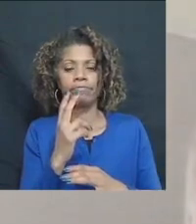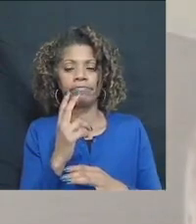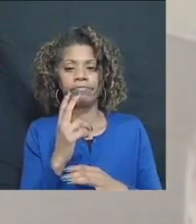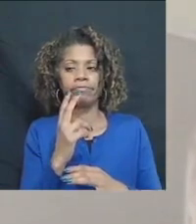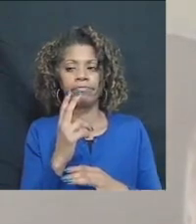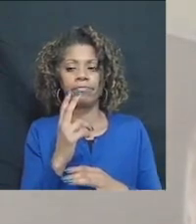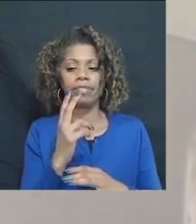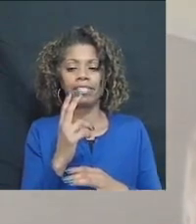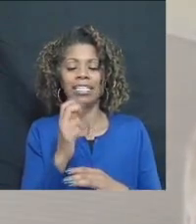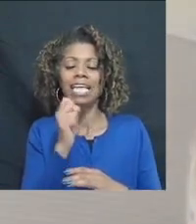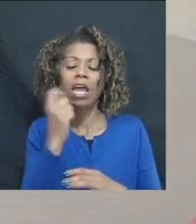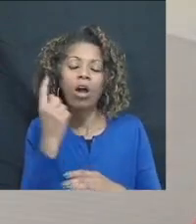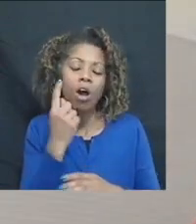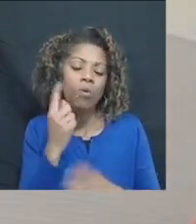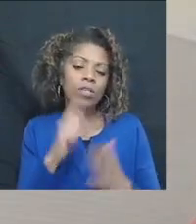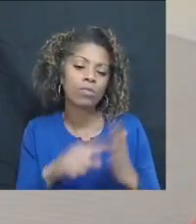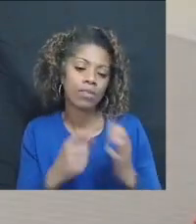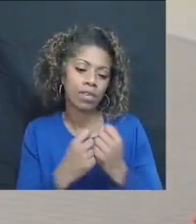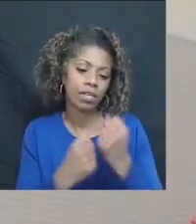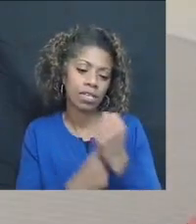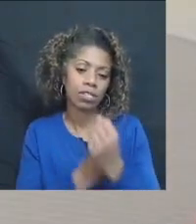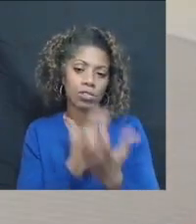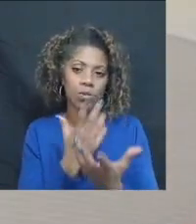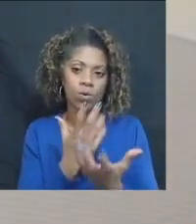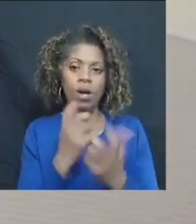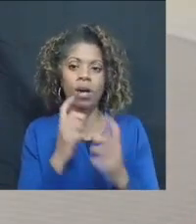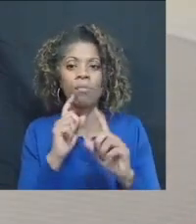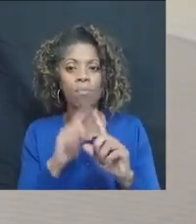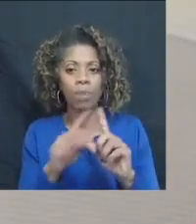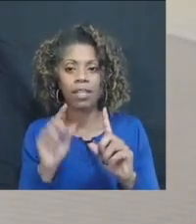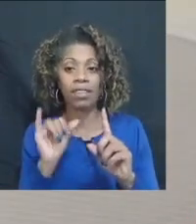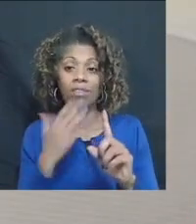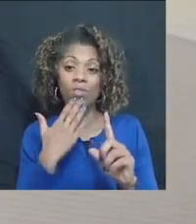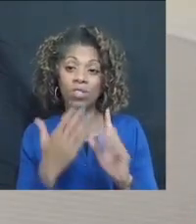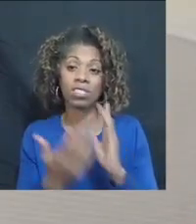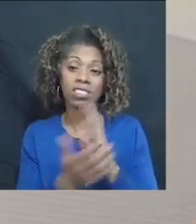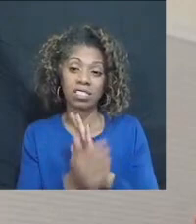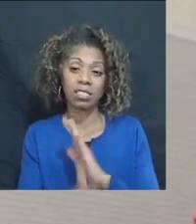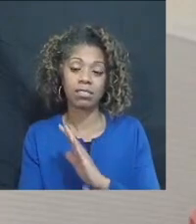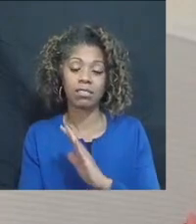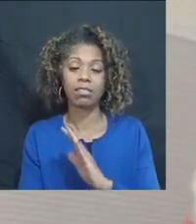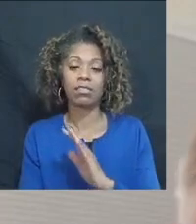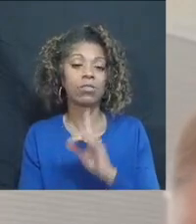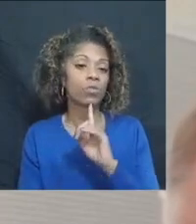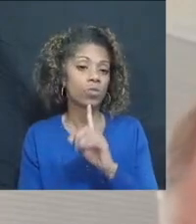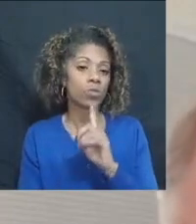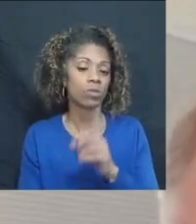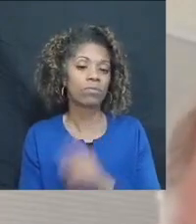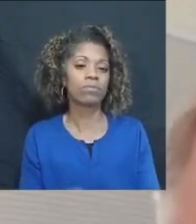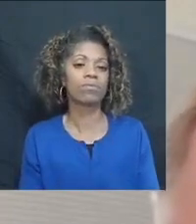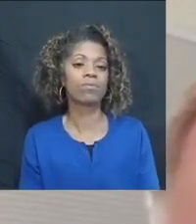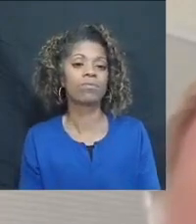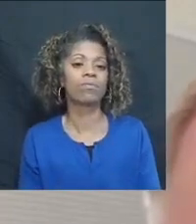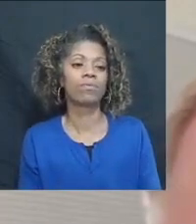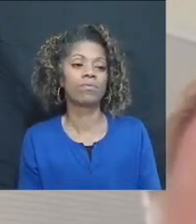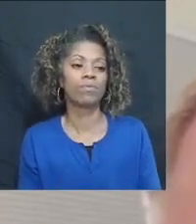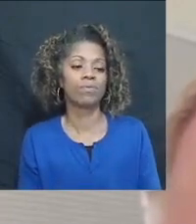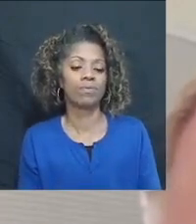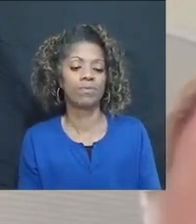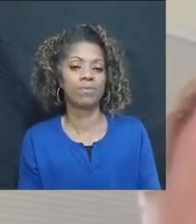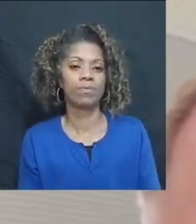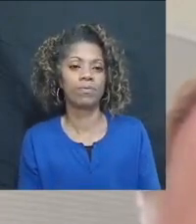for. That's very true. Yeah. Very true. So let's get back to the issue of the